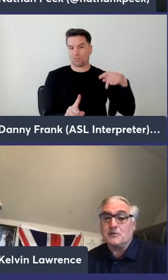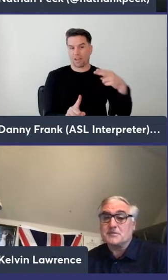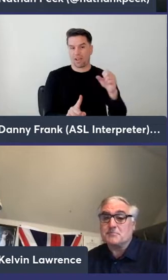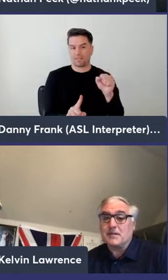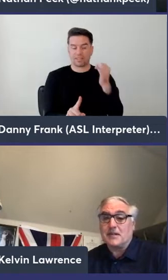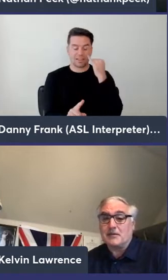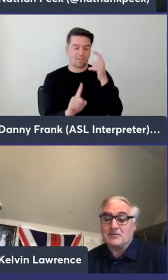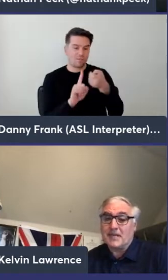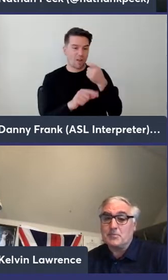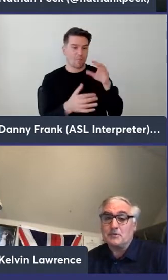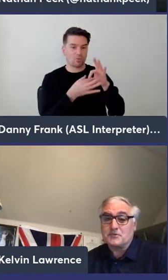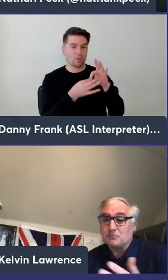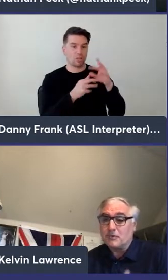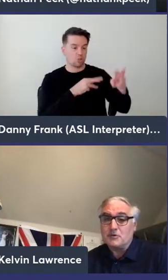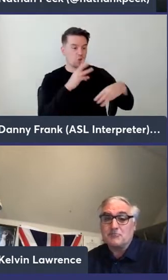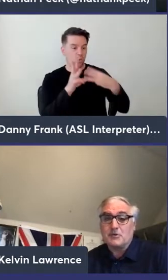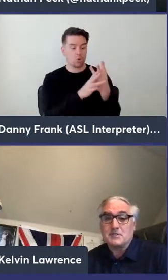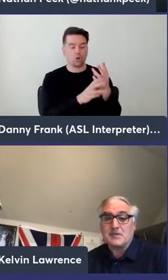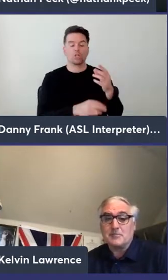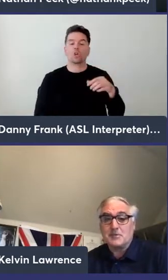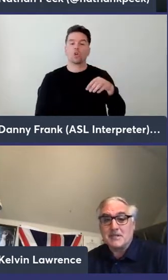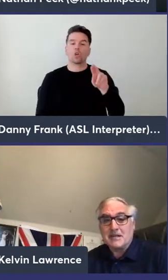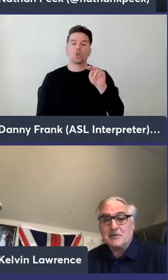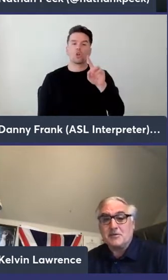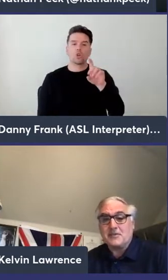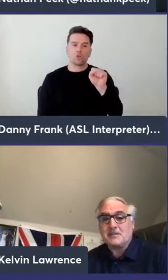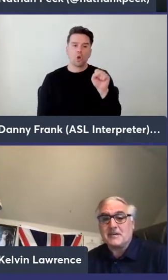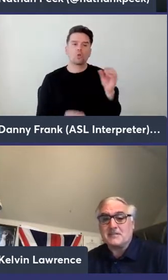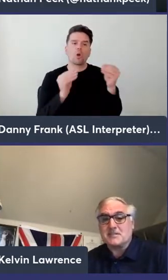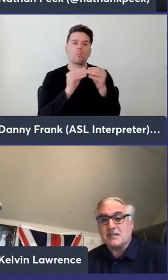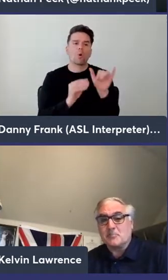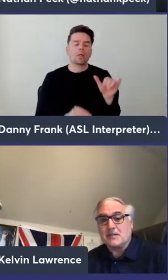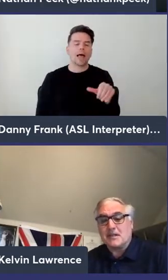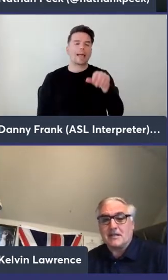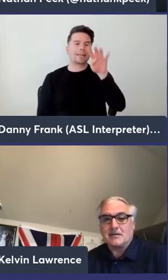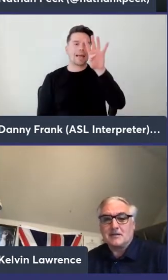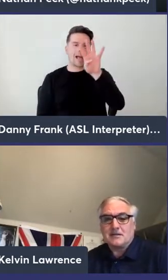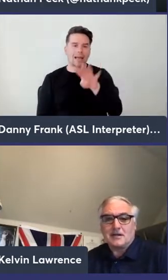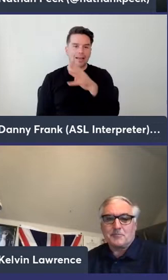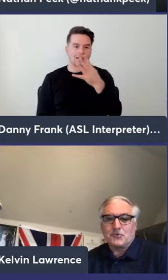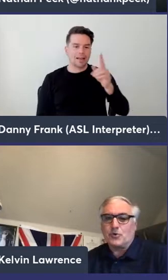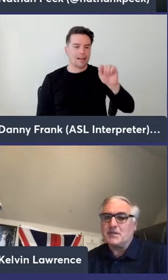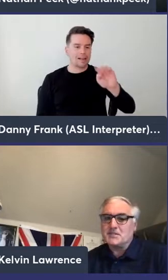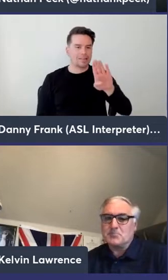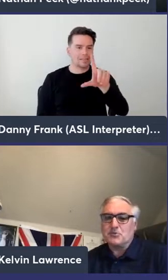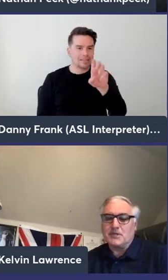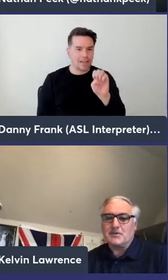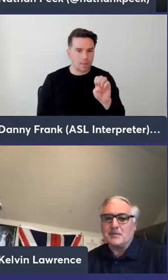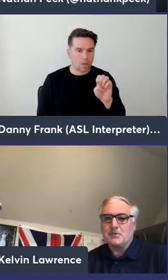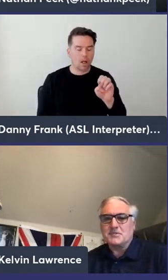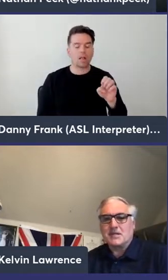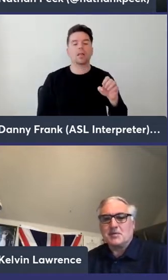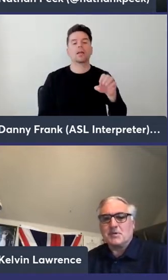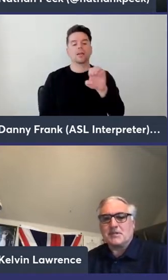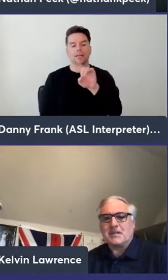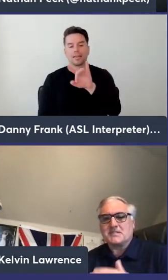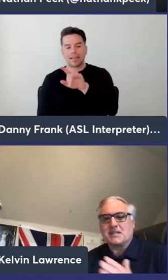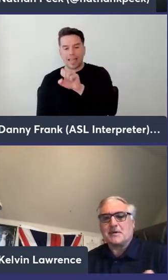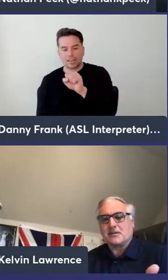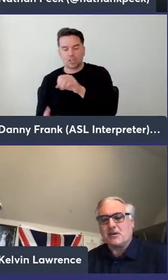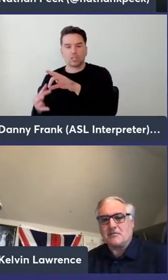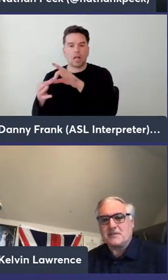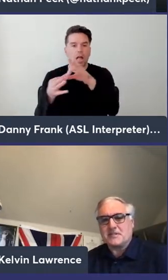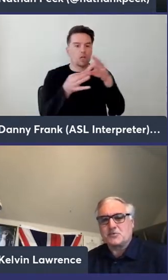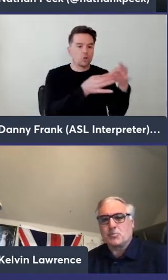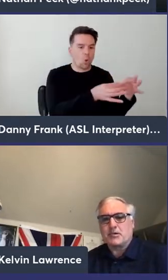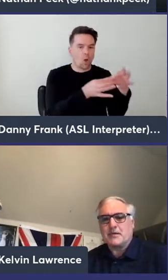of nodes, a bit like tables or rows in tables. You can think of edges a little bit like joins between tables. But the nice thing